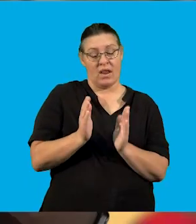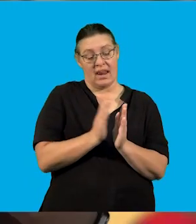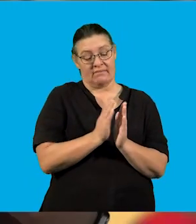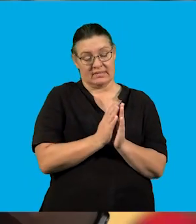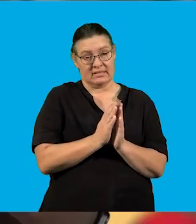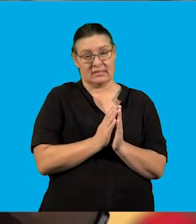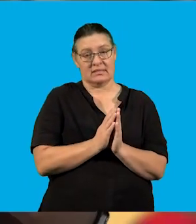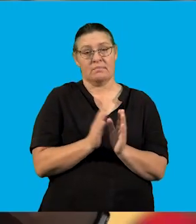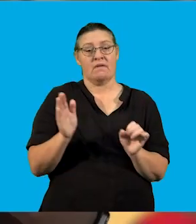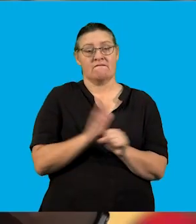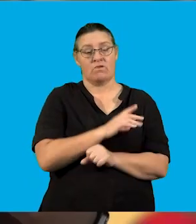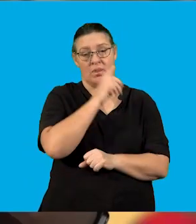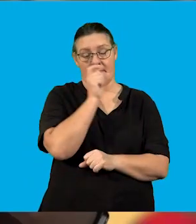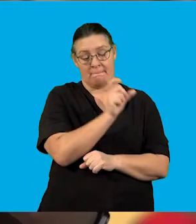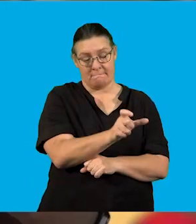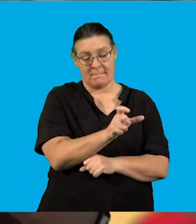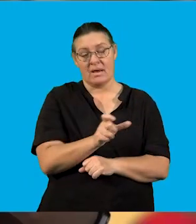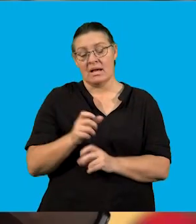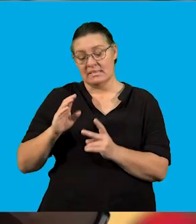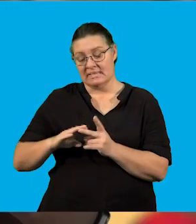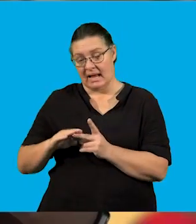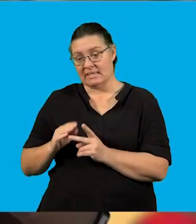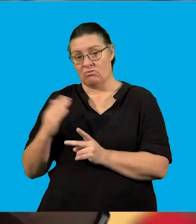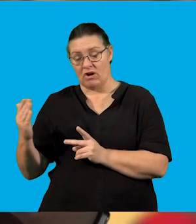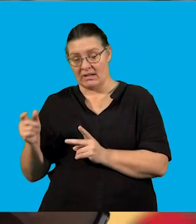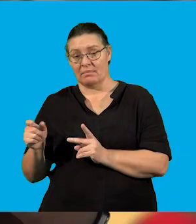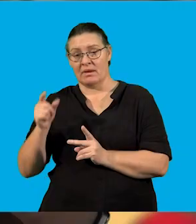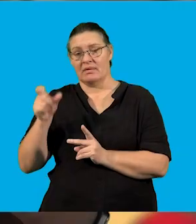the left-hand side, we name them in full.